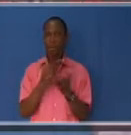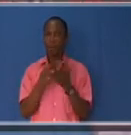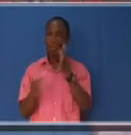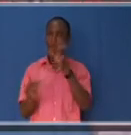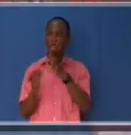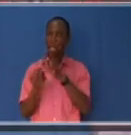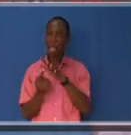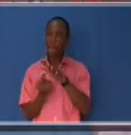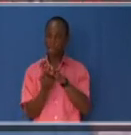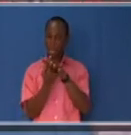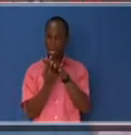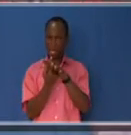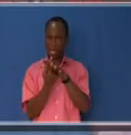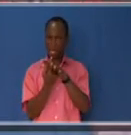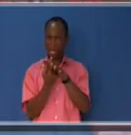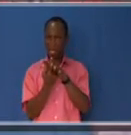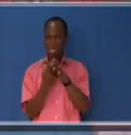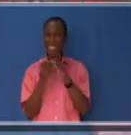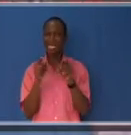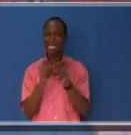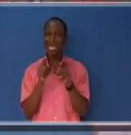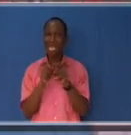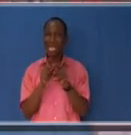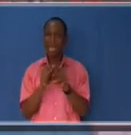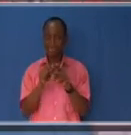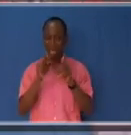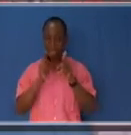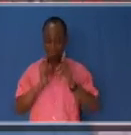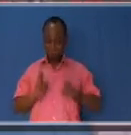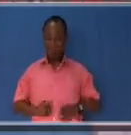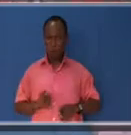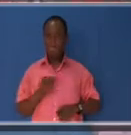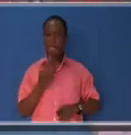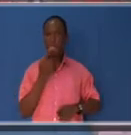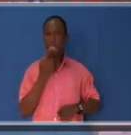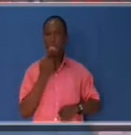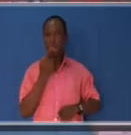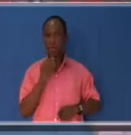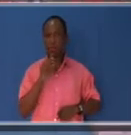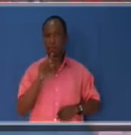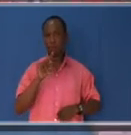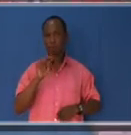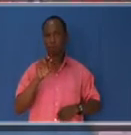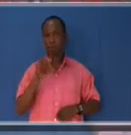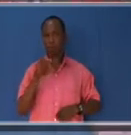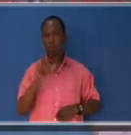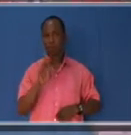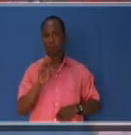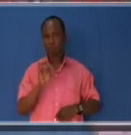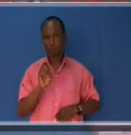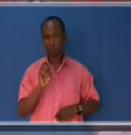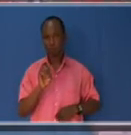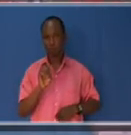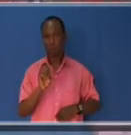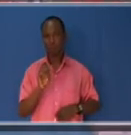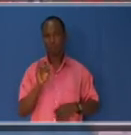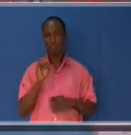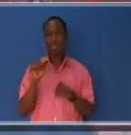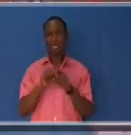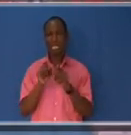won eti fi mako mako enji se wo ka se hom kronkron ye odifu obi a anope ye ma wa hu ne se hom kronkron